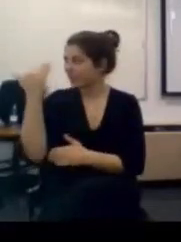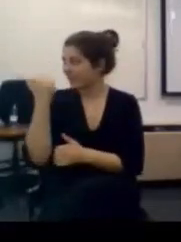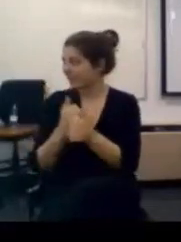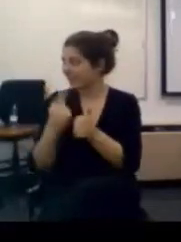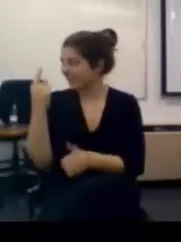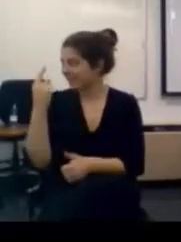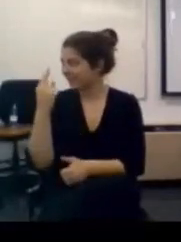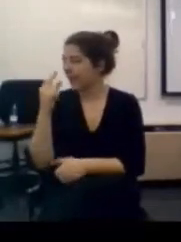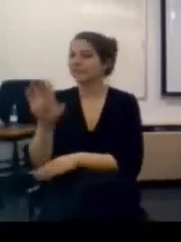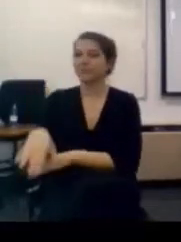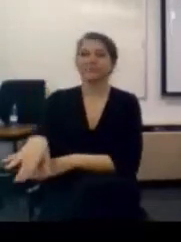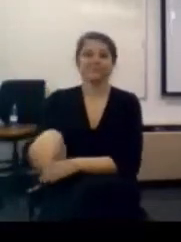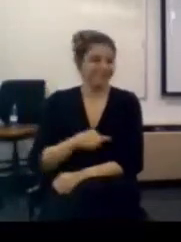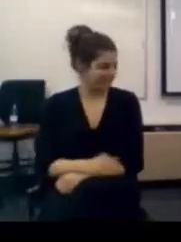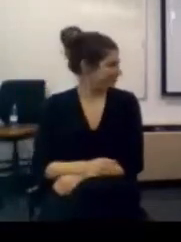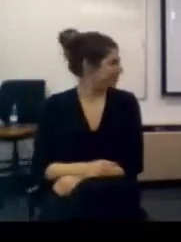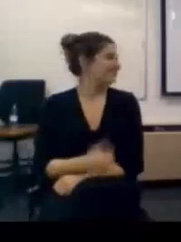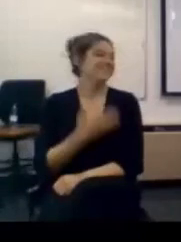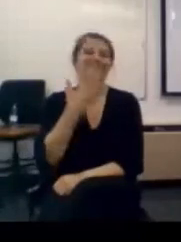Buenas tardes, everyone. Hi.